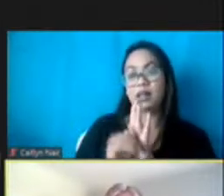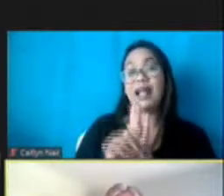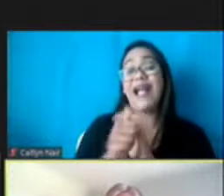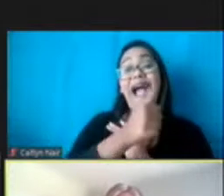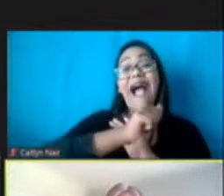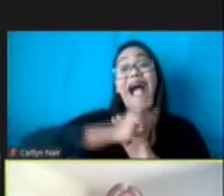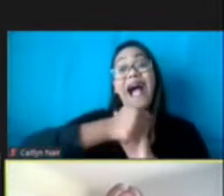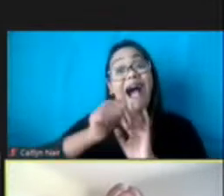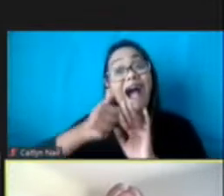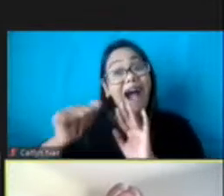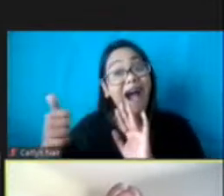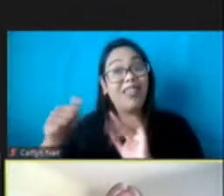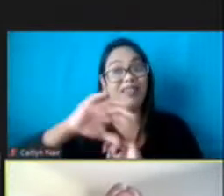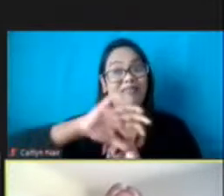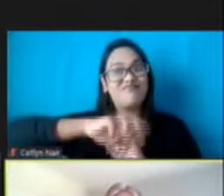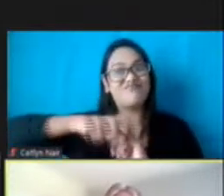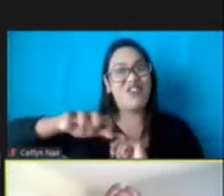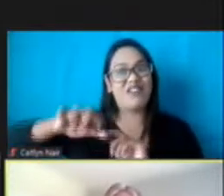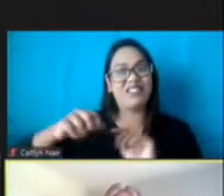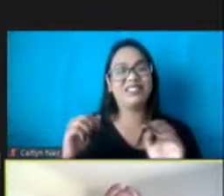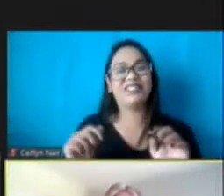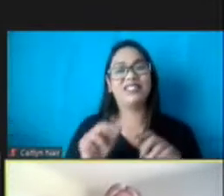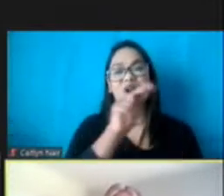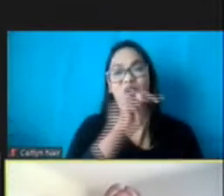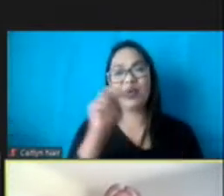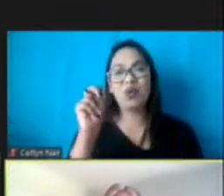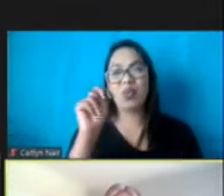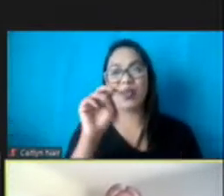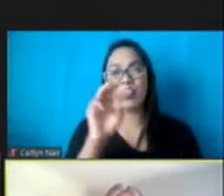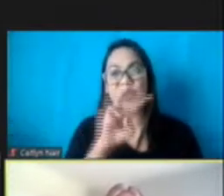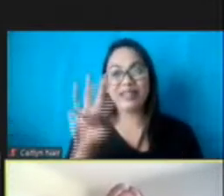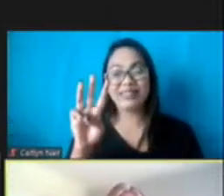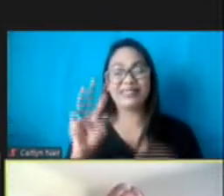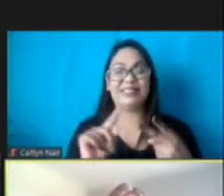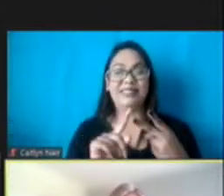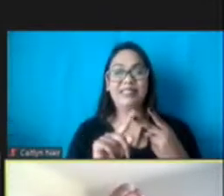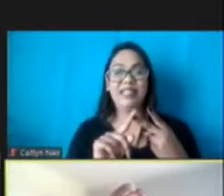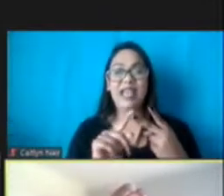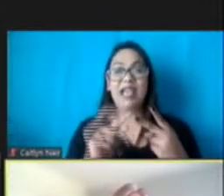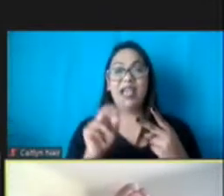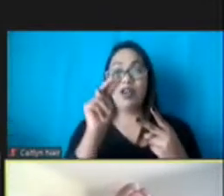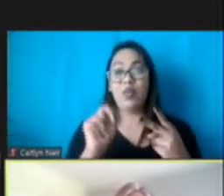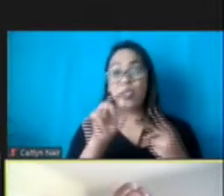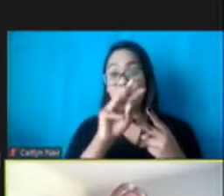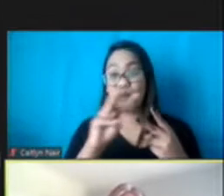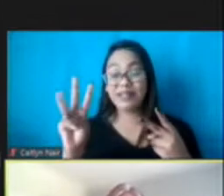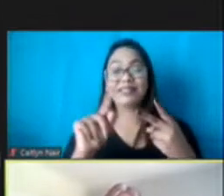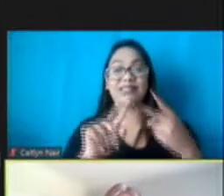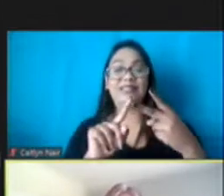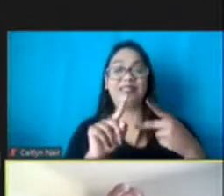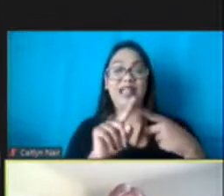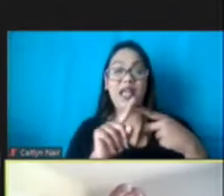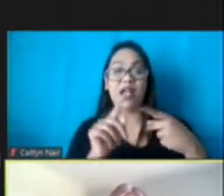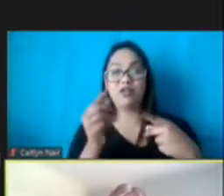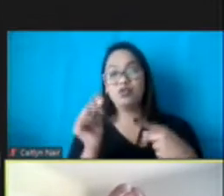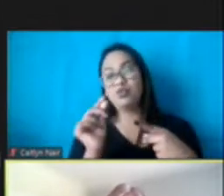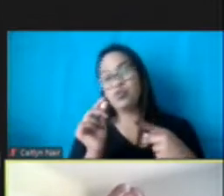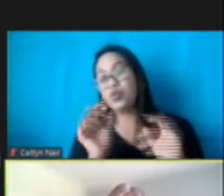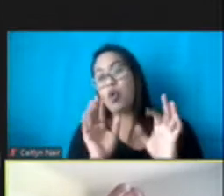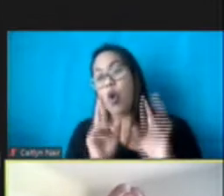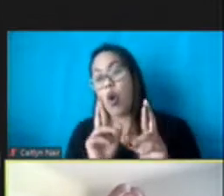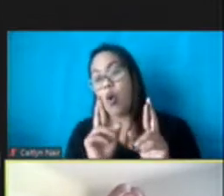provinces, we are seeing increases, Northwest showing early signs of leveling off. And so hopefully they would also